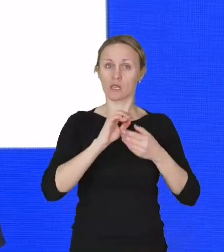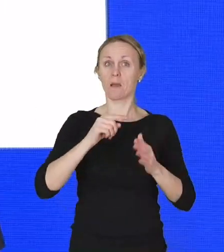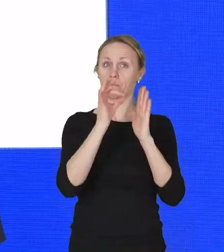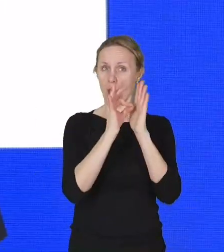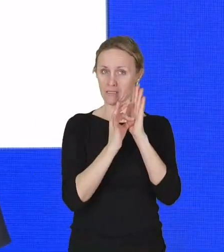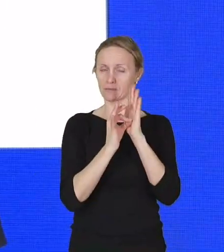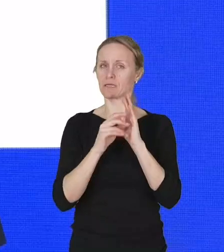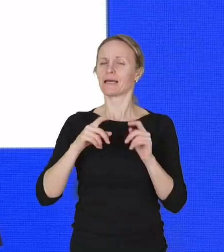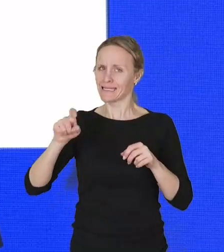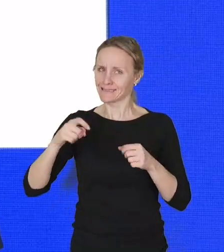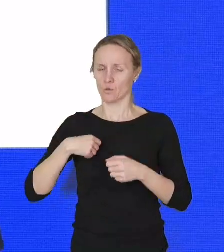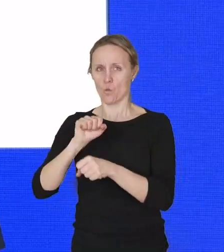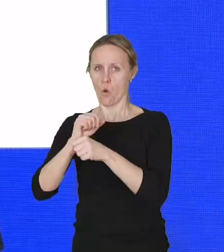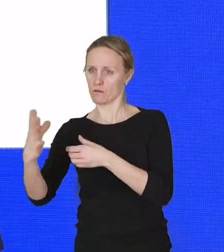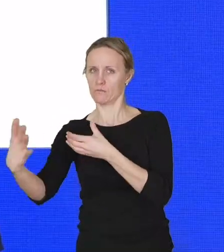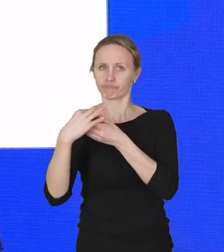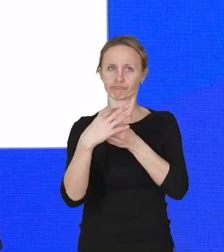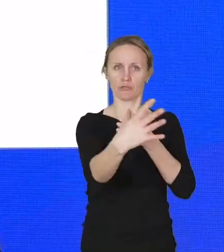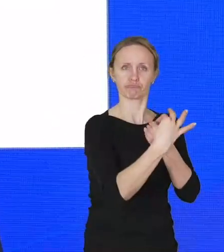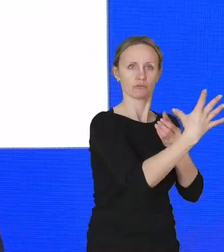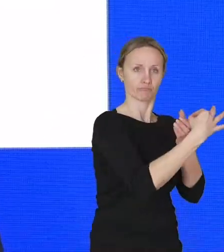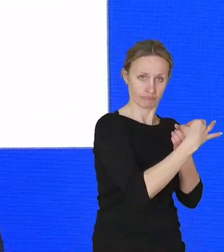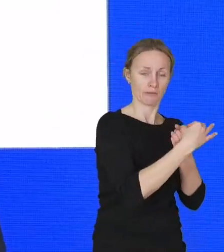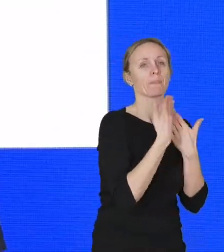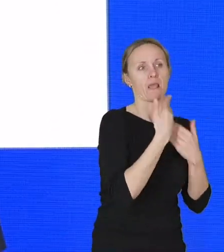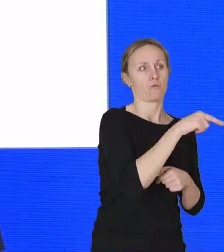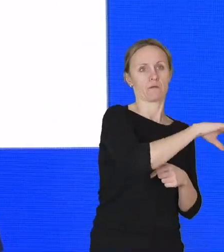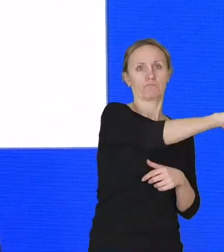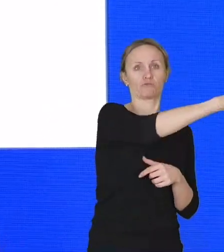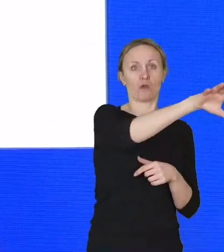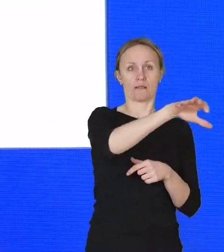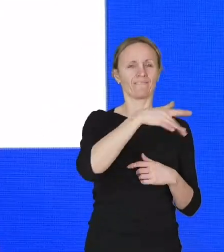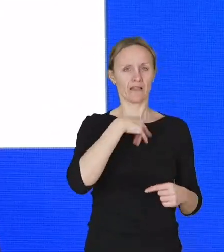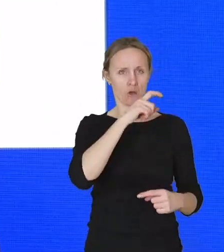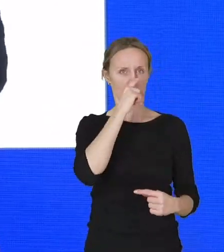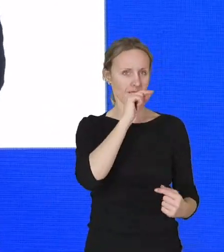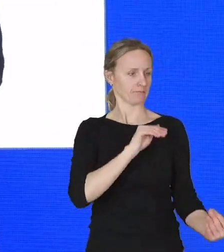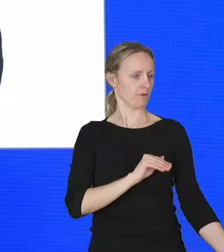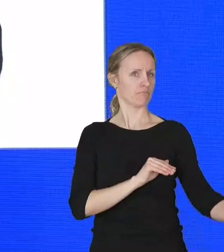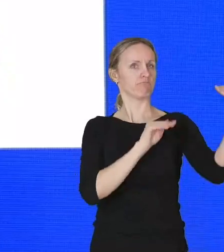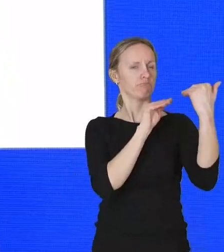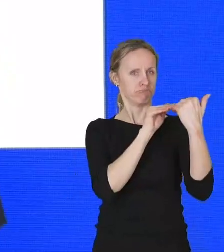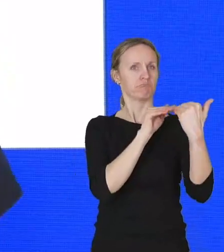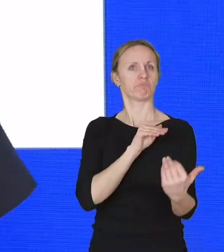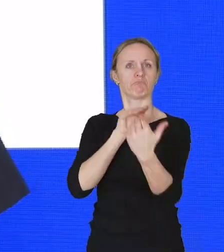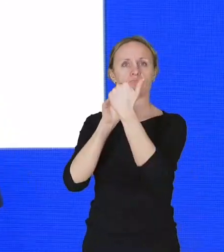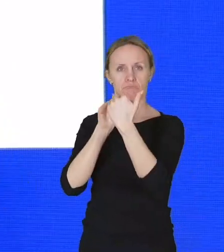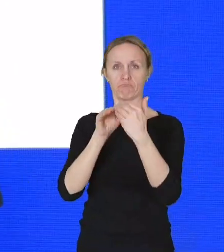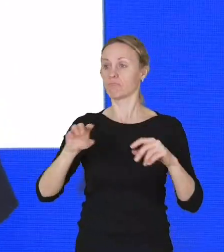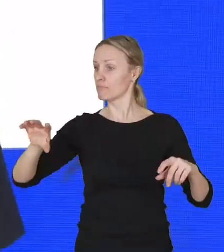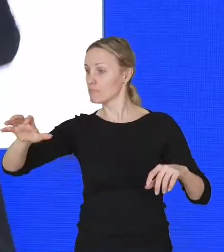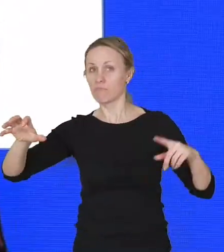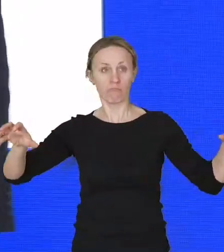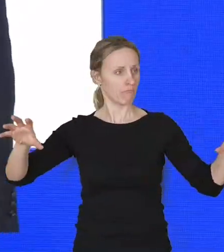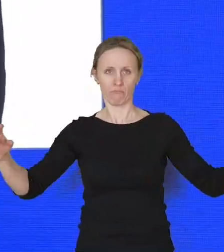US. We need to teach them and bring this to the Olympics. But we also need to look at the poor buggers which are sitting